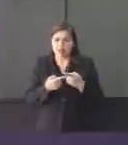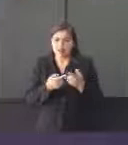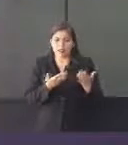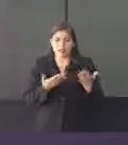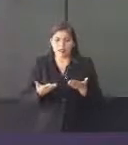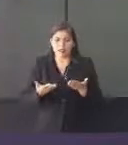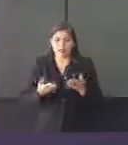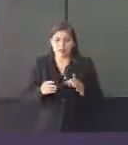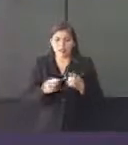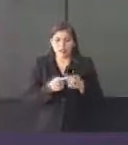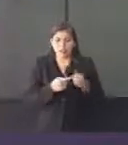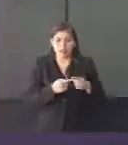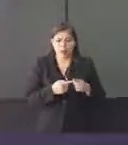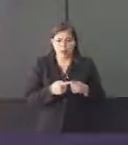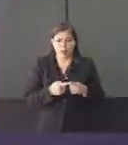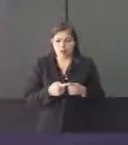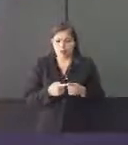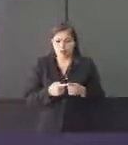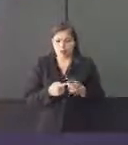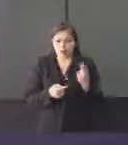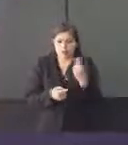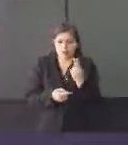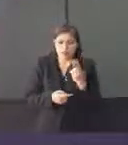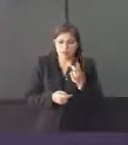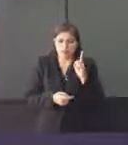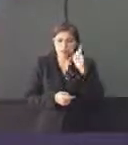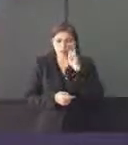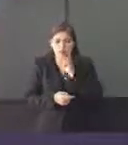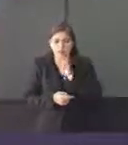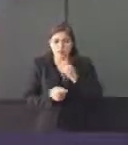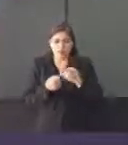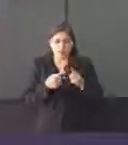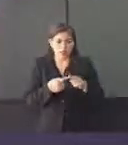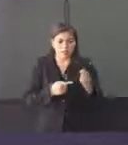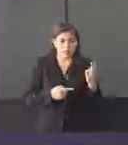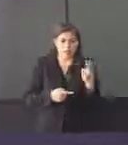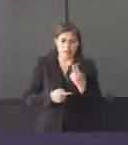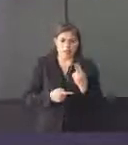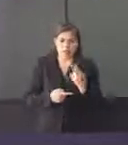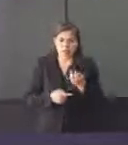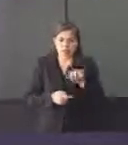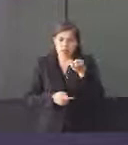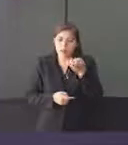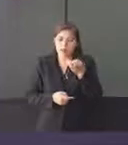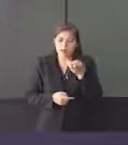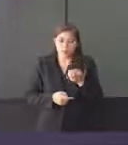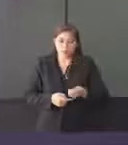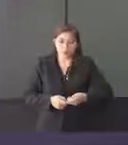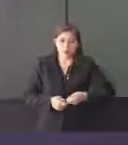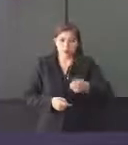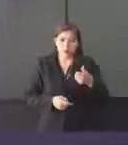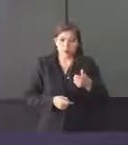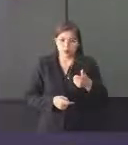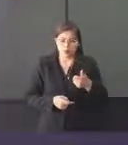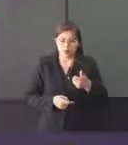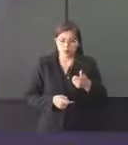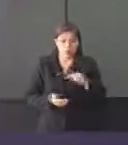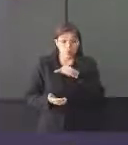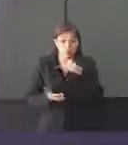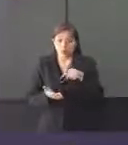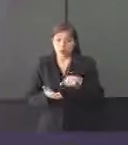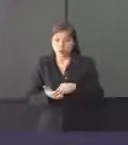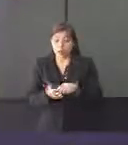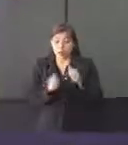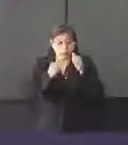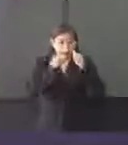those who come with several needs, women who come with different needs, to these